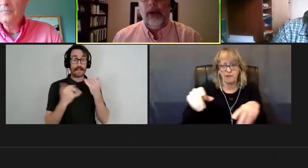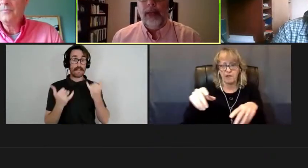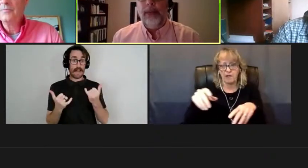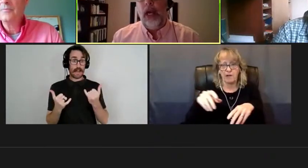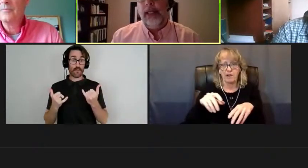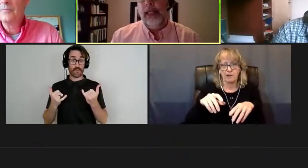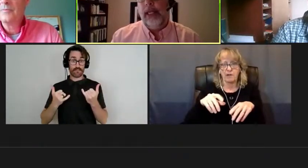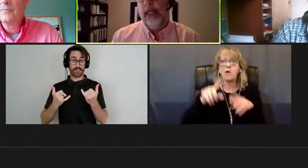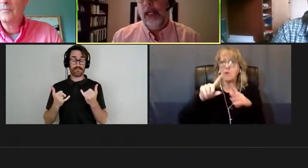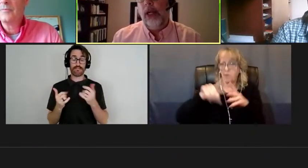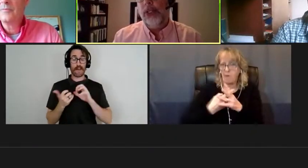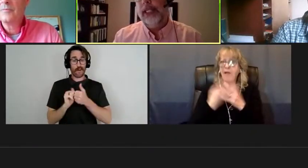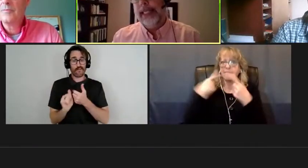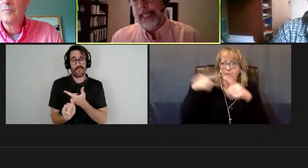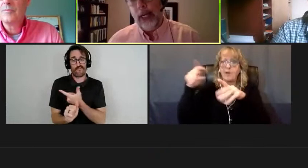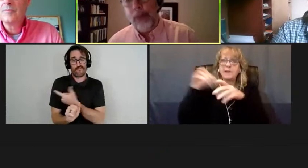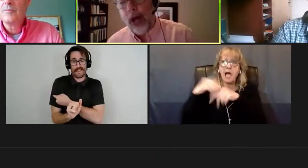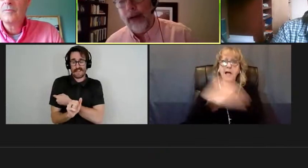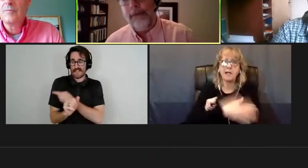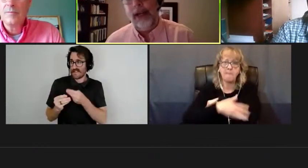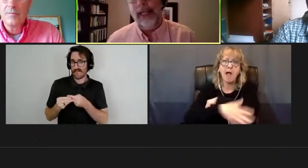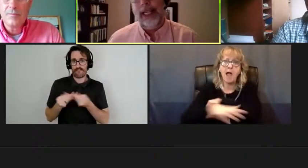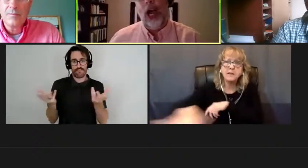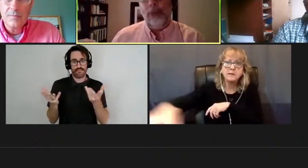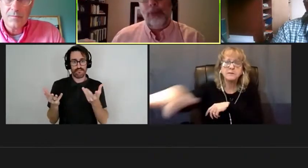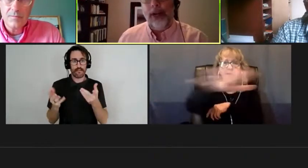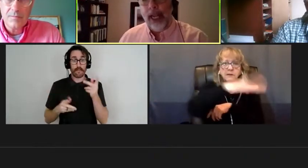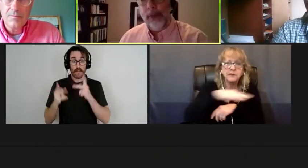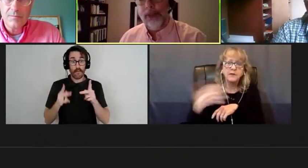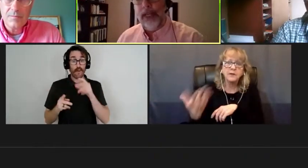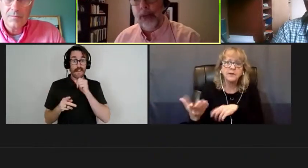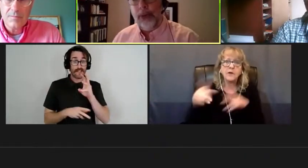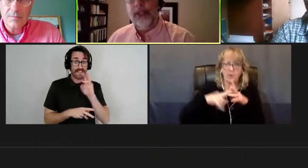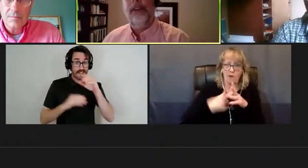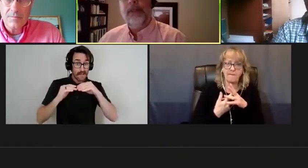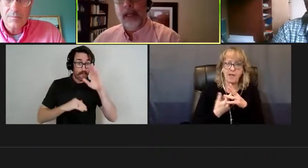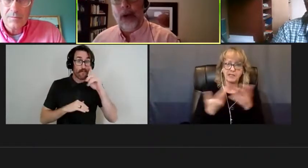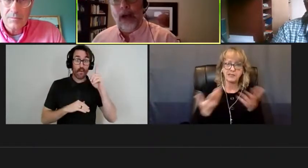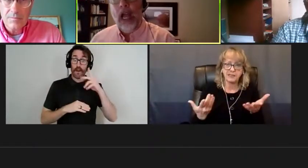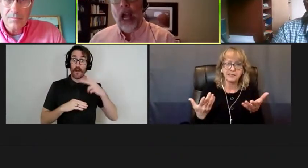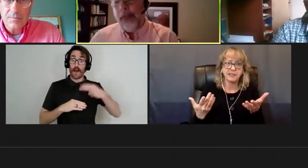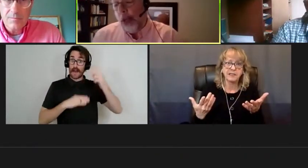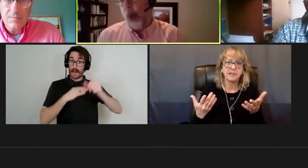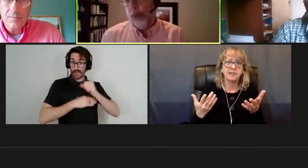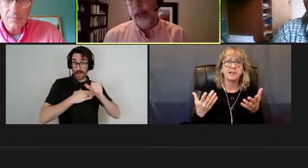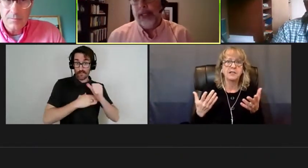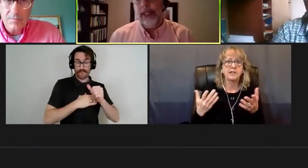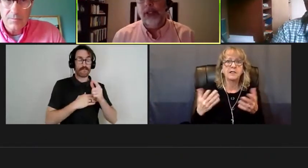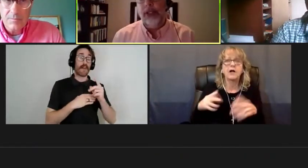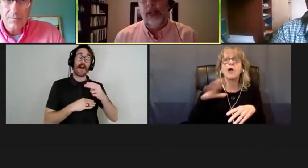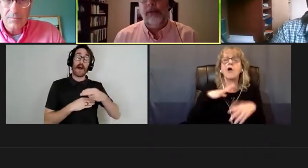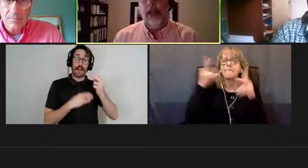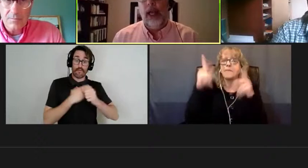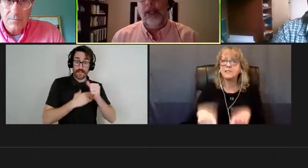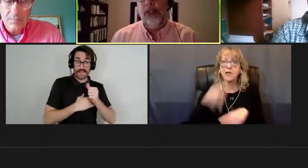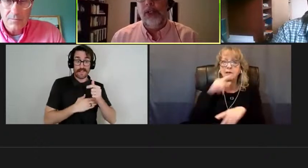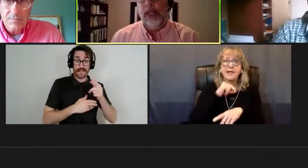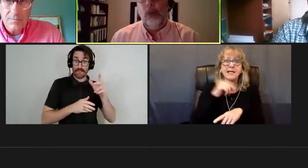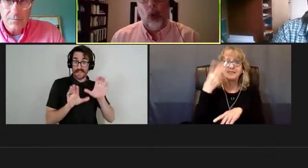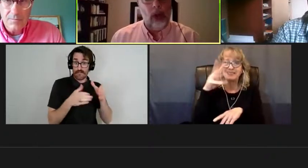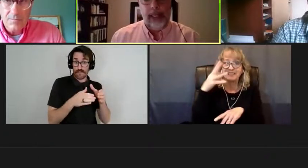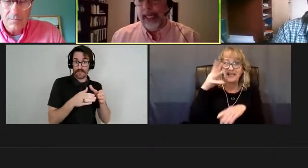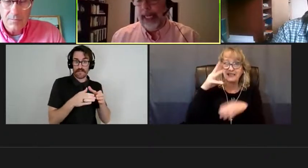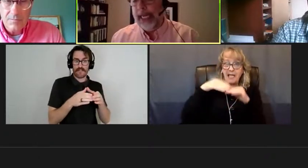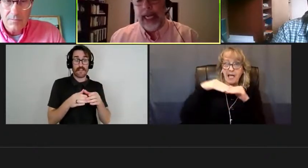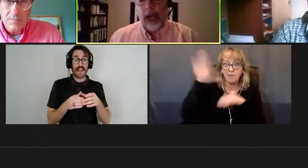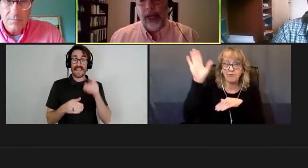we're immunizing, you know, 60 and above in high priority neighborhoods, 50 and above. I think workplaces can serve an interesting